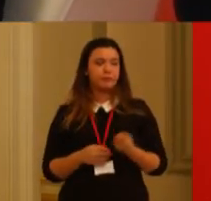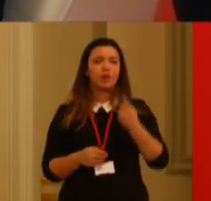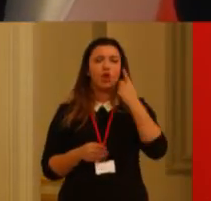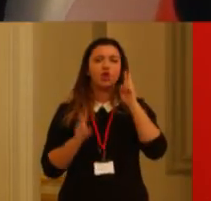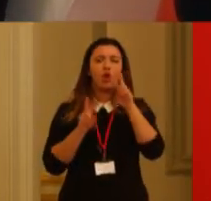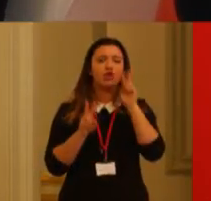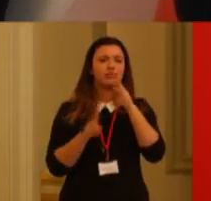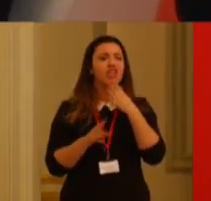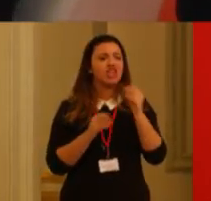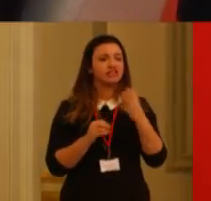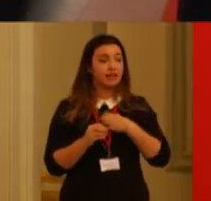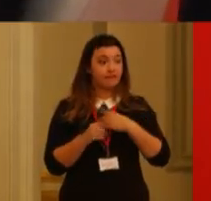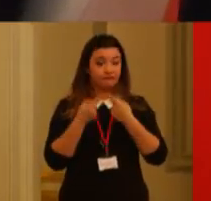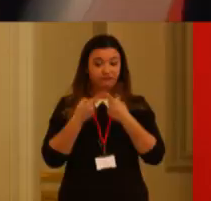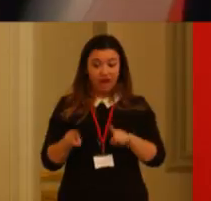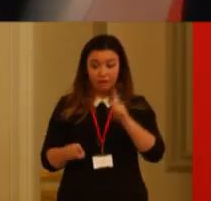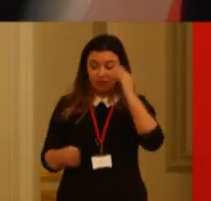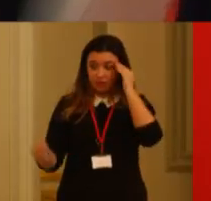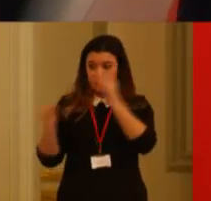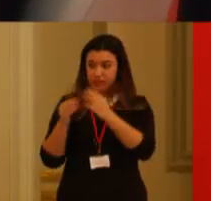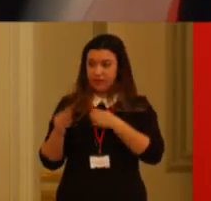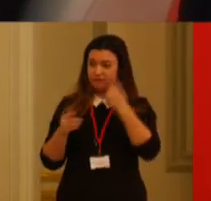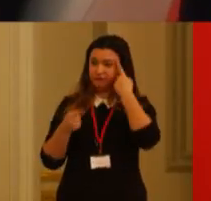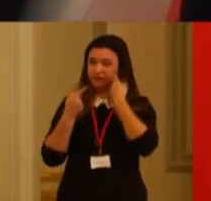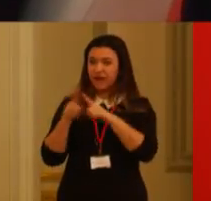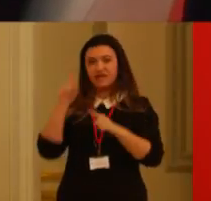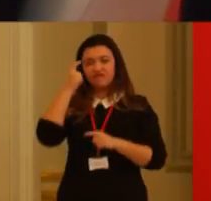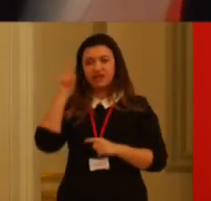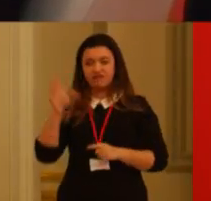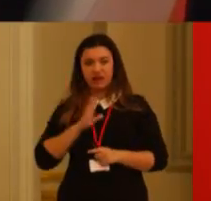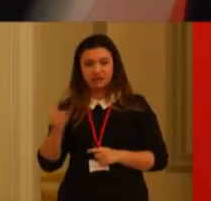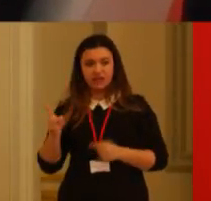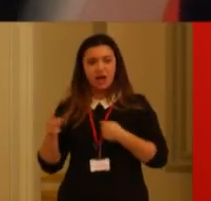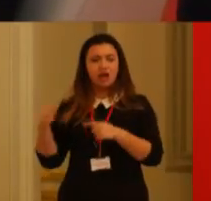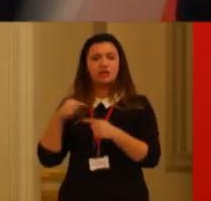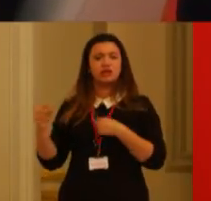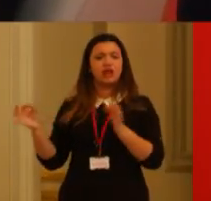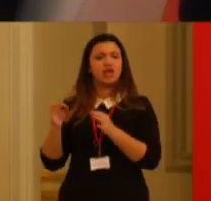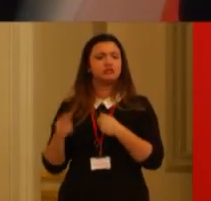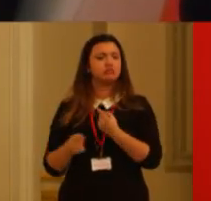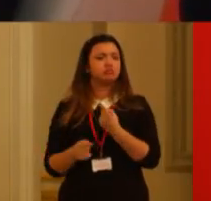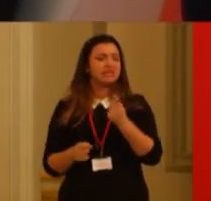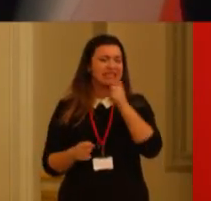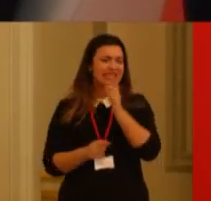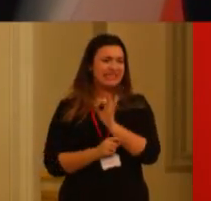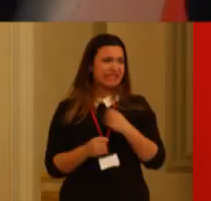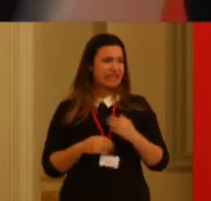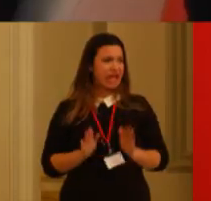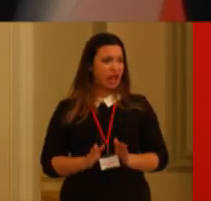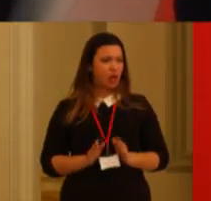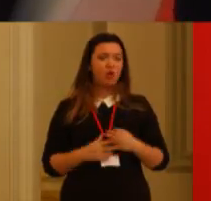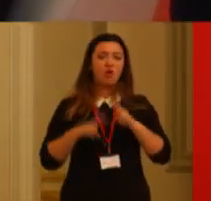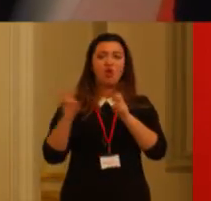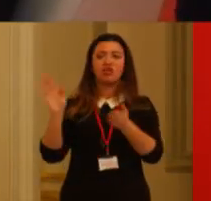And furthermore, we now acknowledge that as far as dissenting opinion, dissenting lifestyles, they